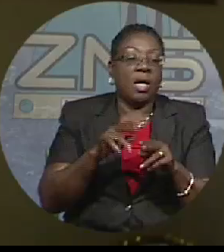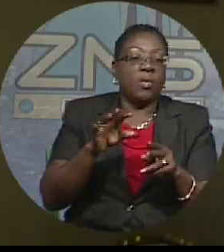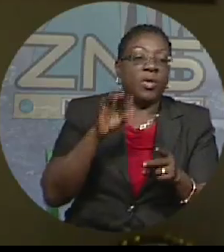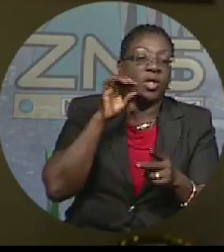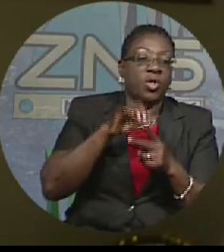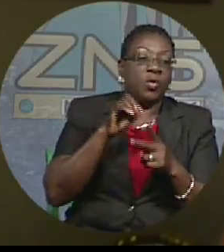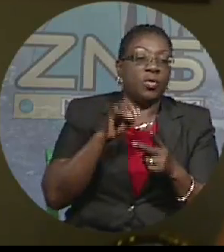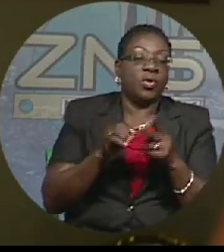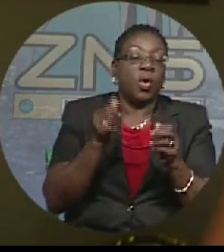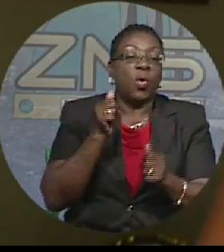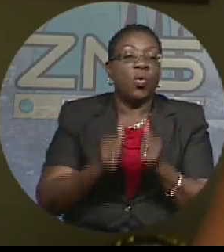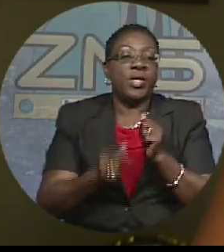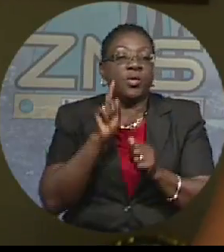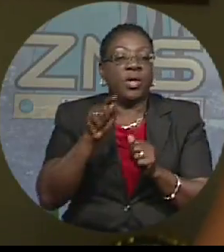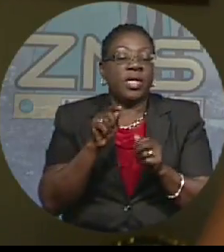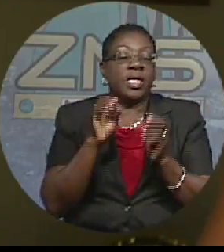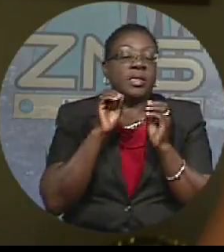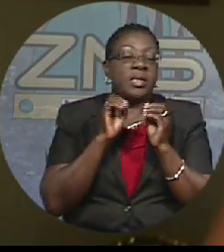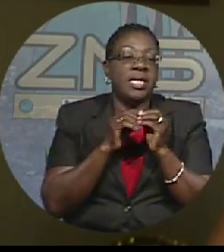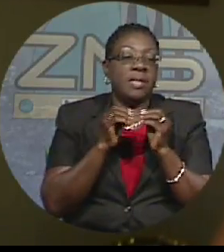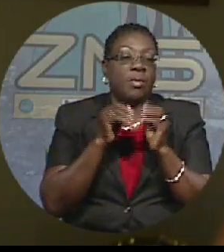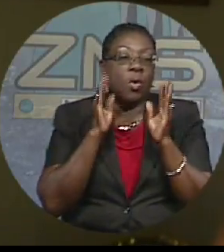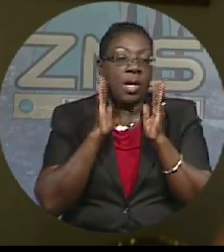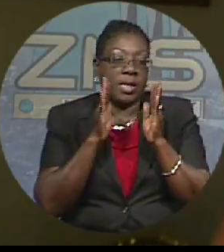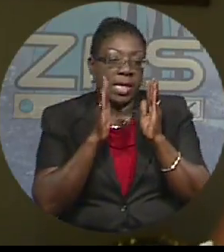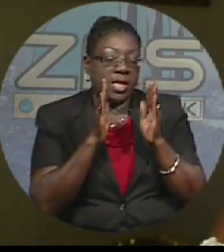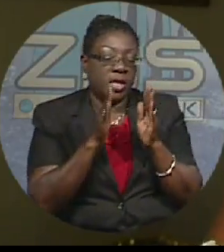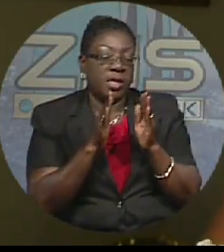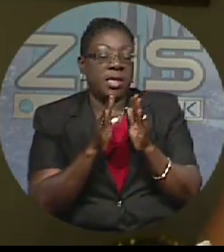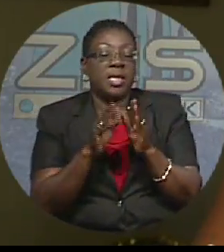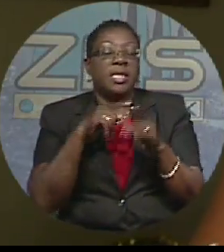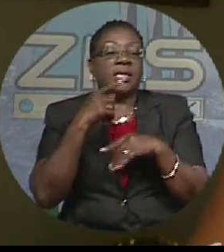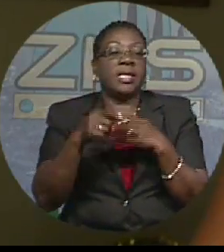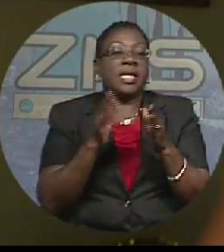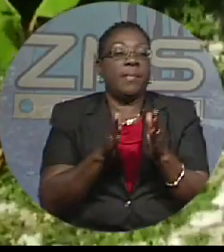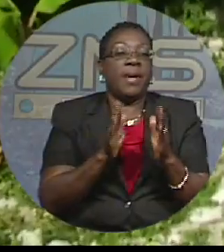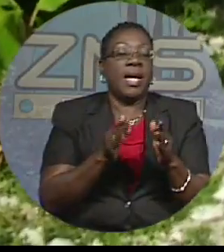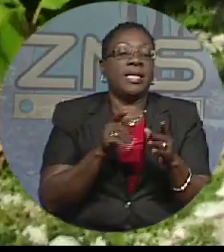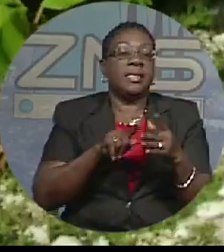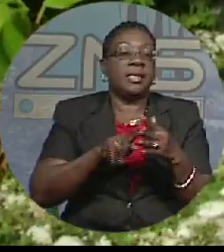which needs more attention. Reckley indicated that plans are